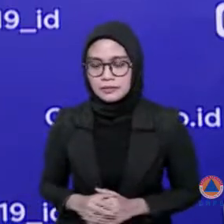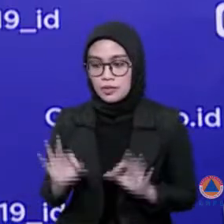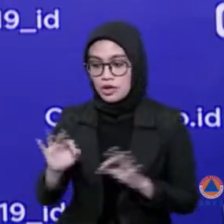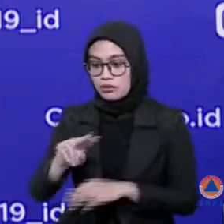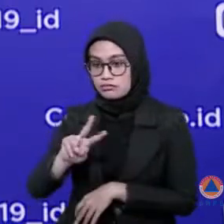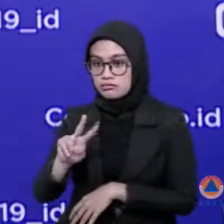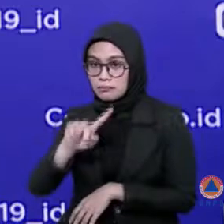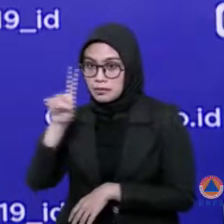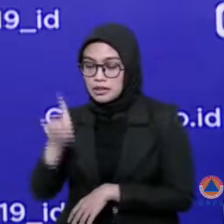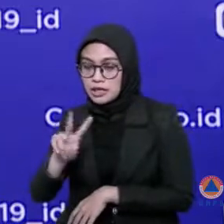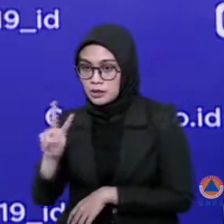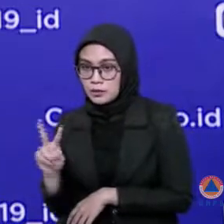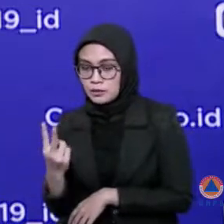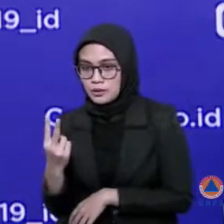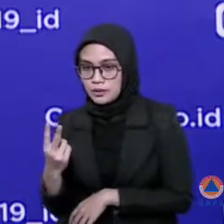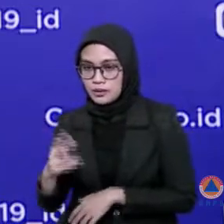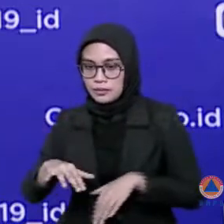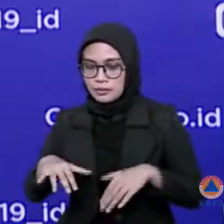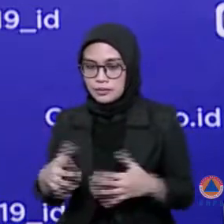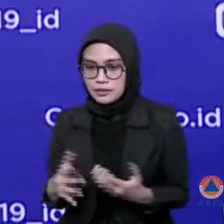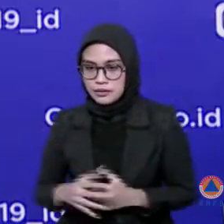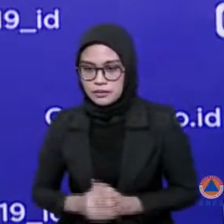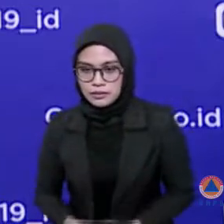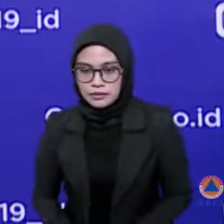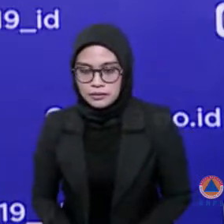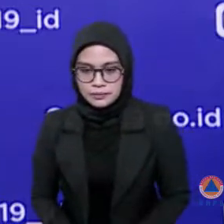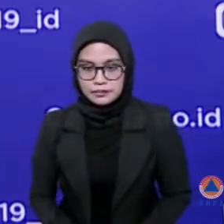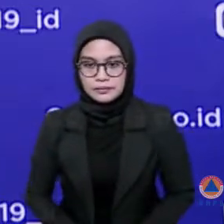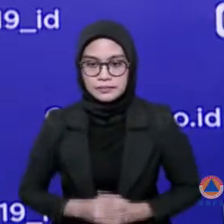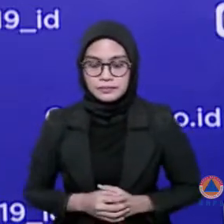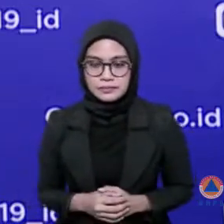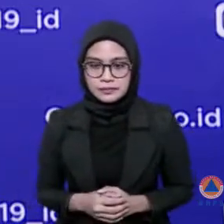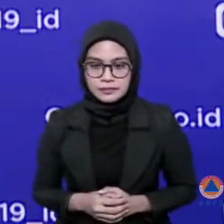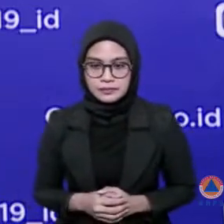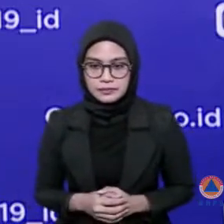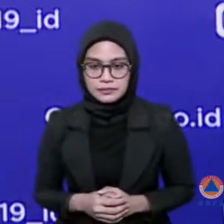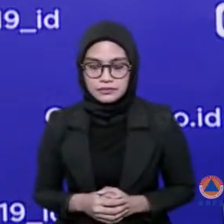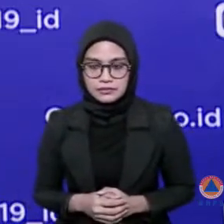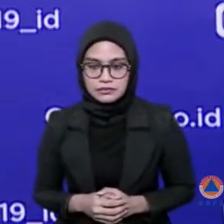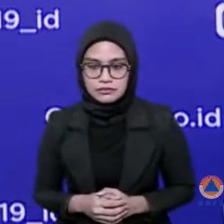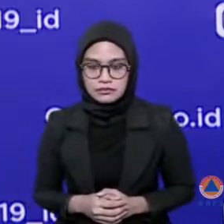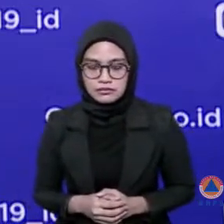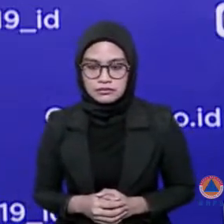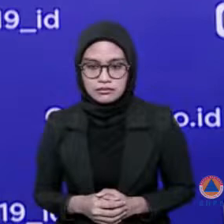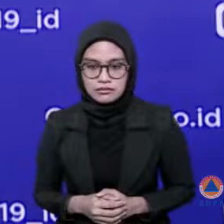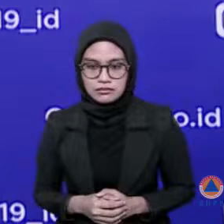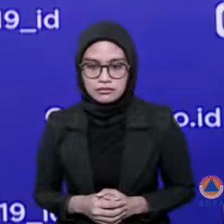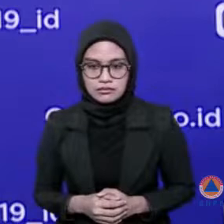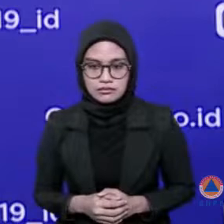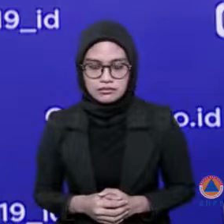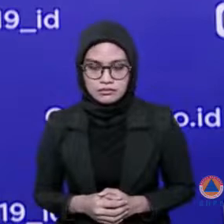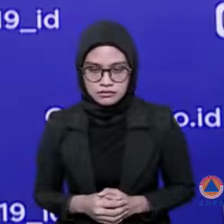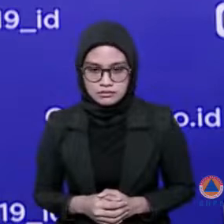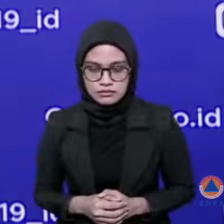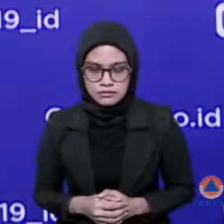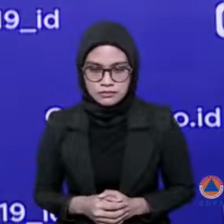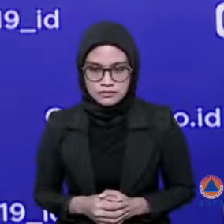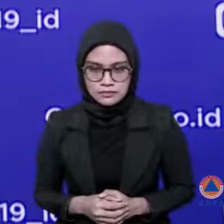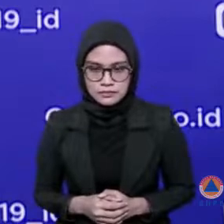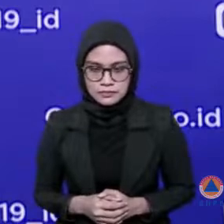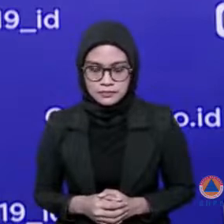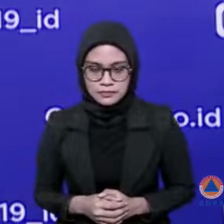Second question is from Lucy Gadu, AFP. What is the risk linked to the end of the year period for the